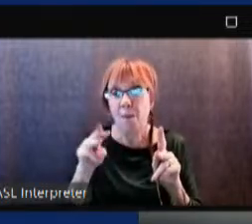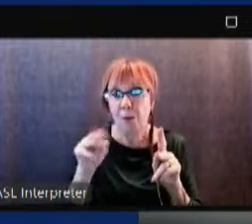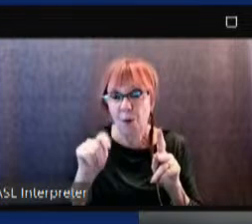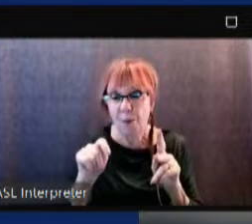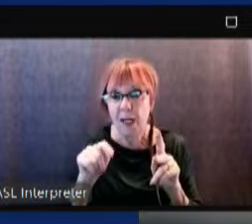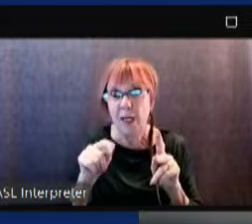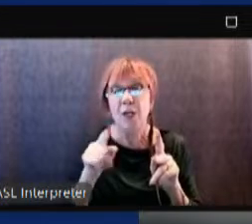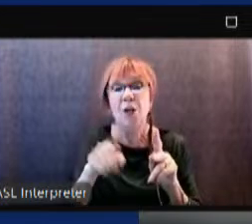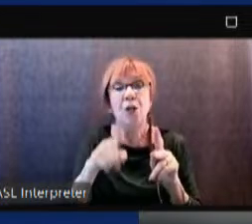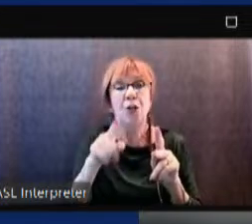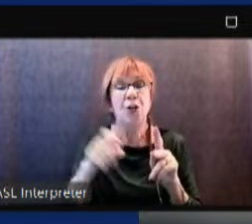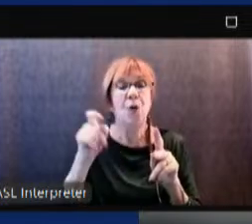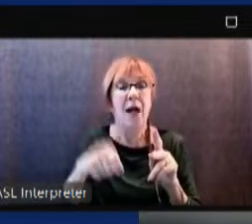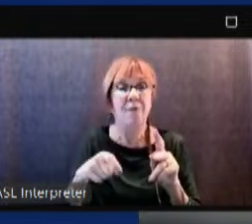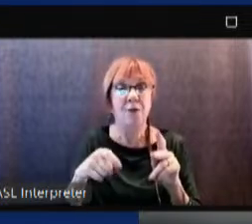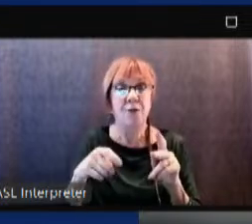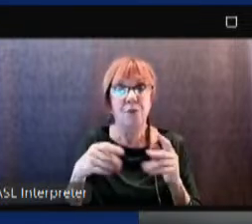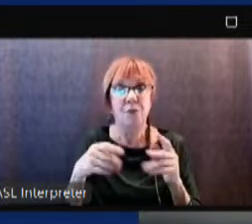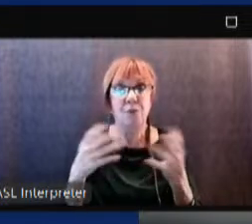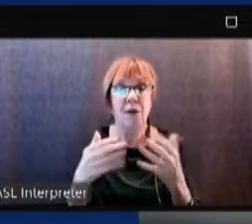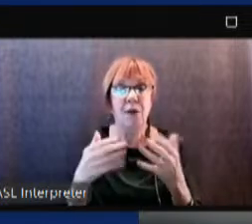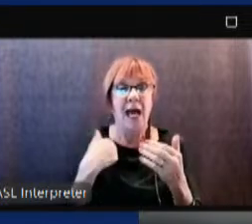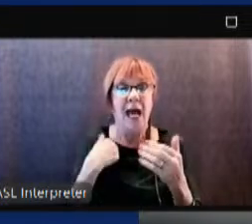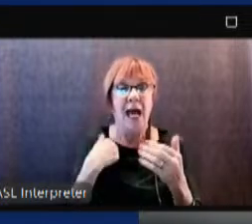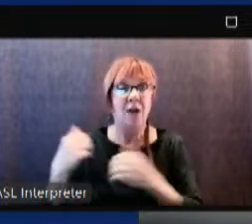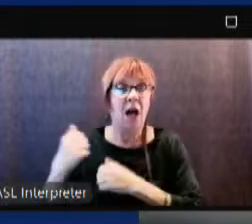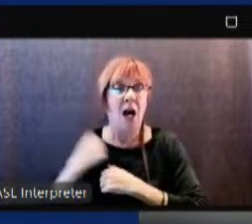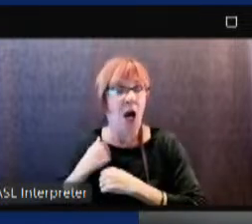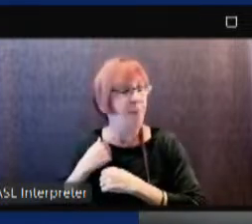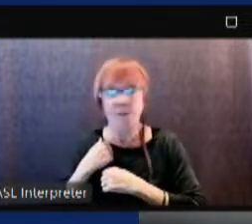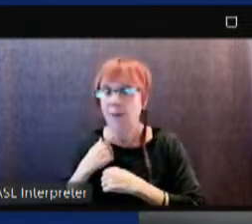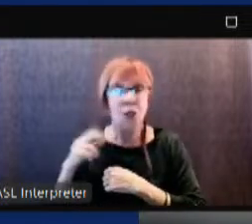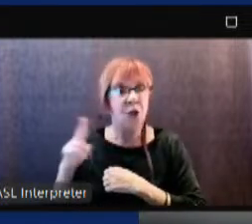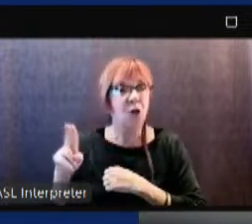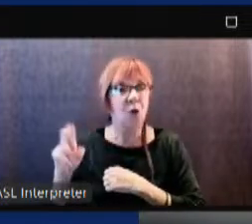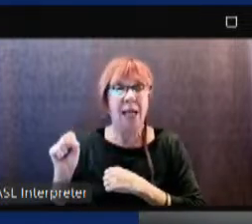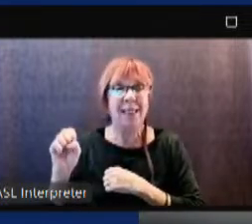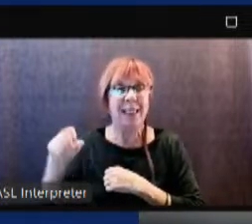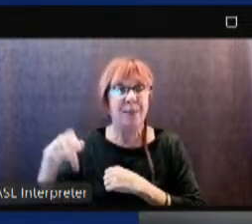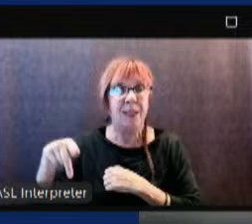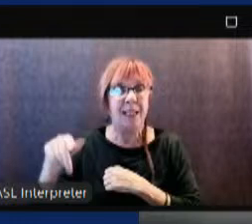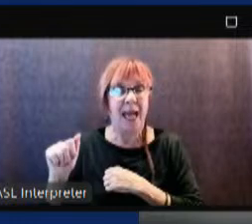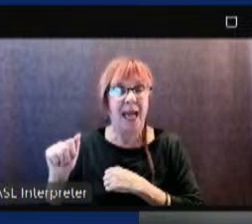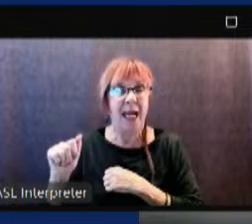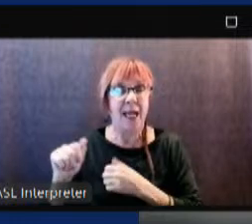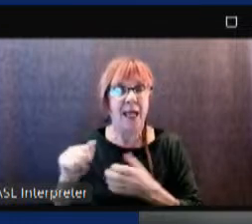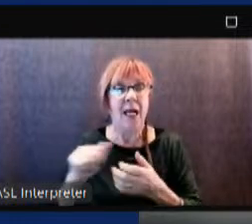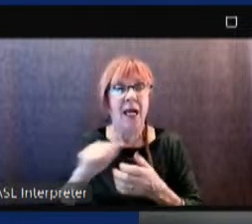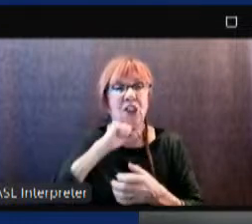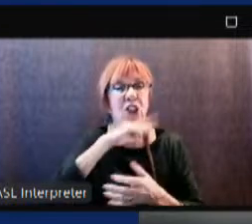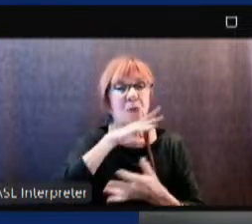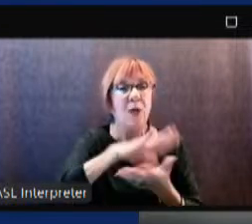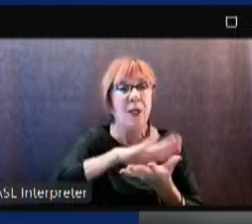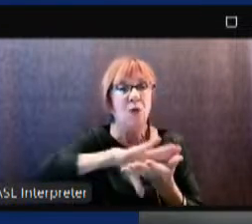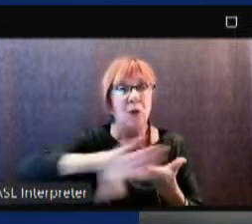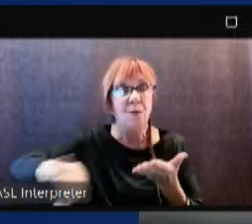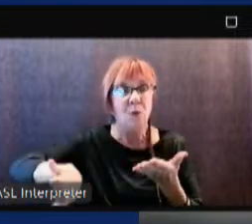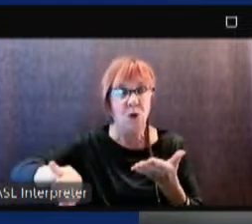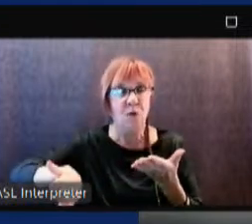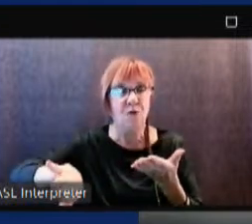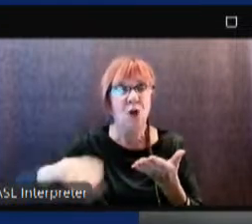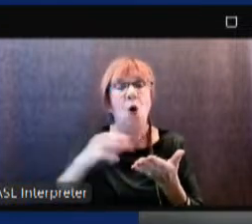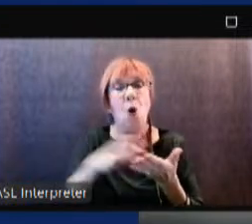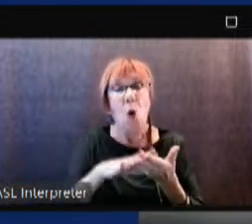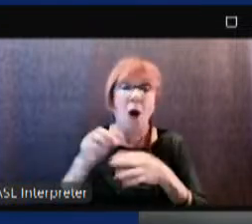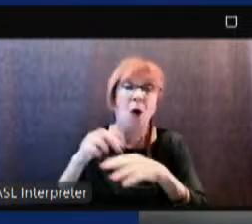to have Army Corps, US EPA remove the debris, or if not, it's been deferred, it'll be Army